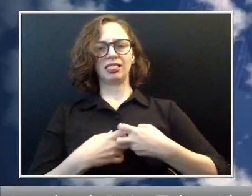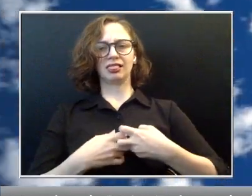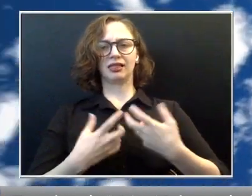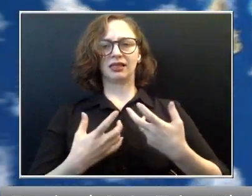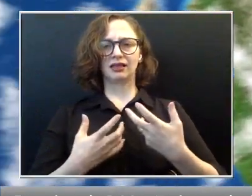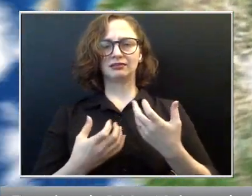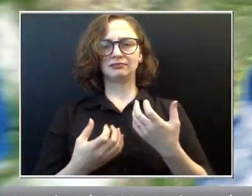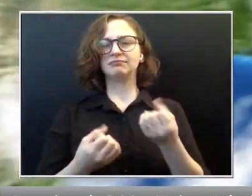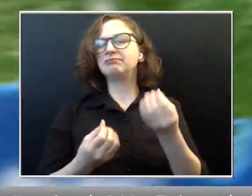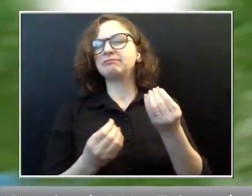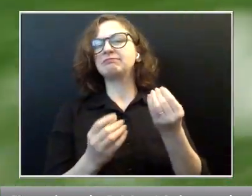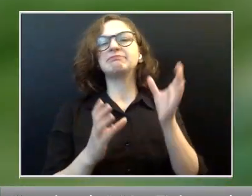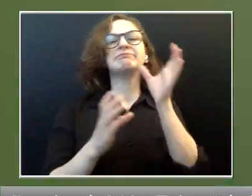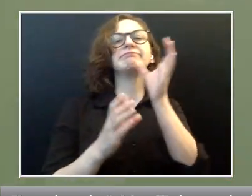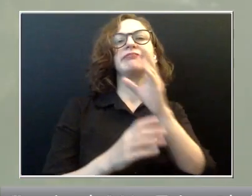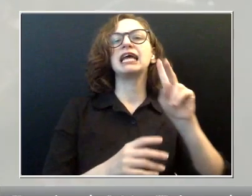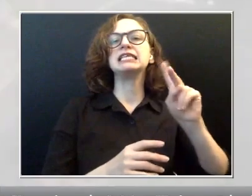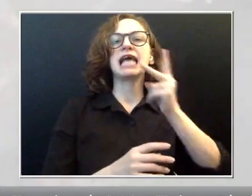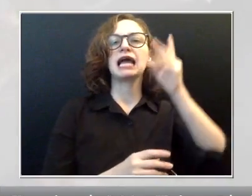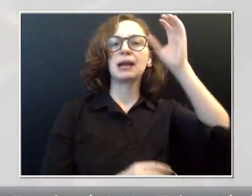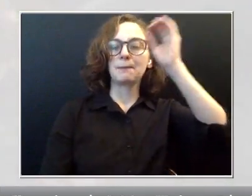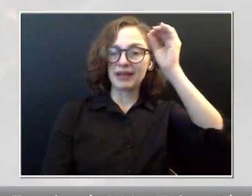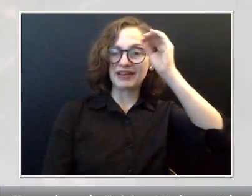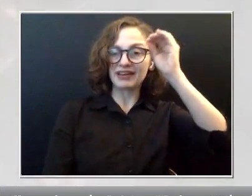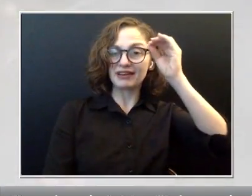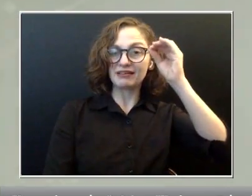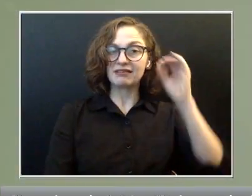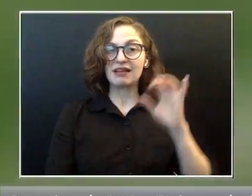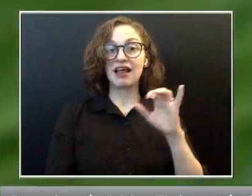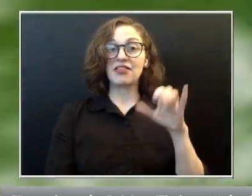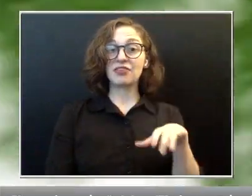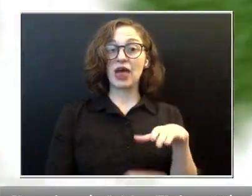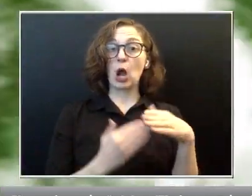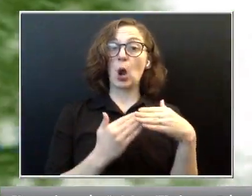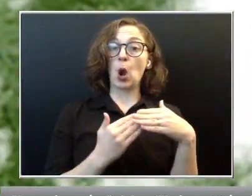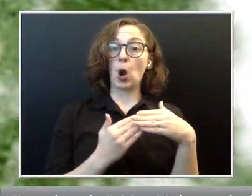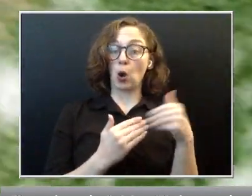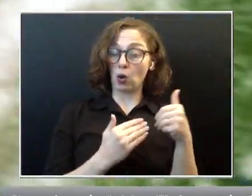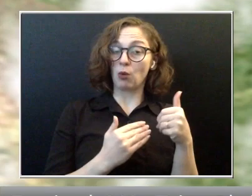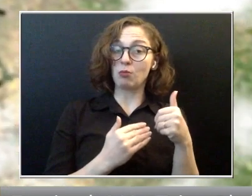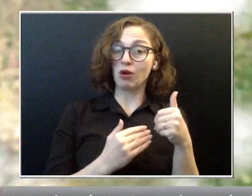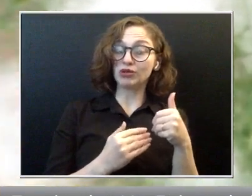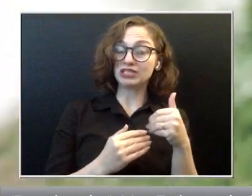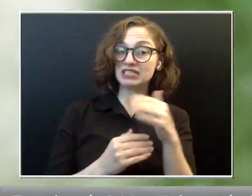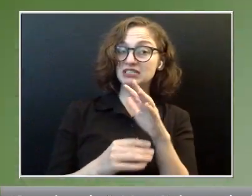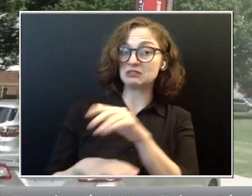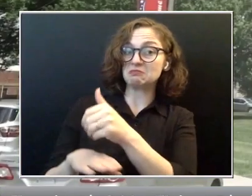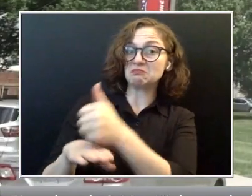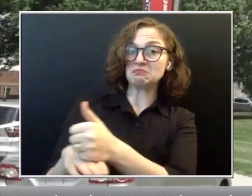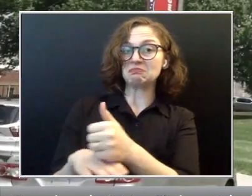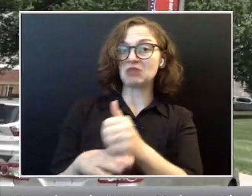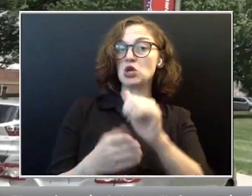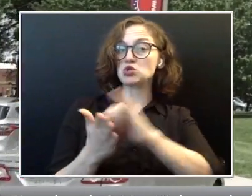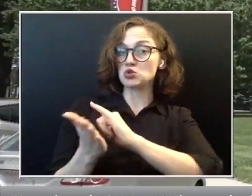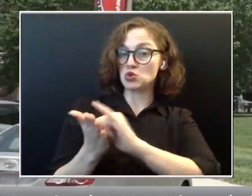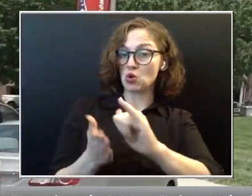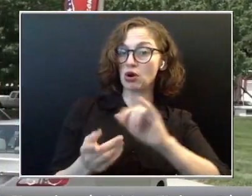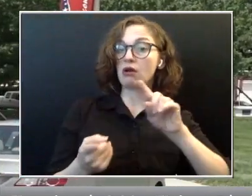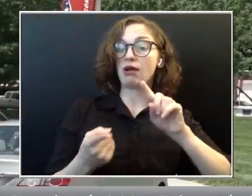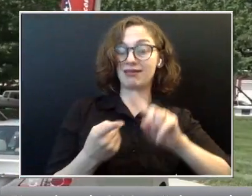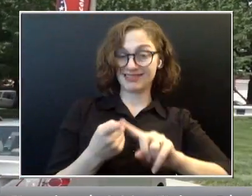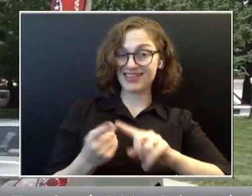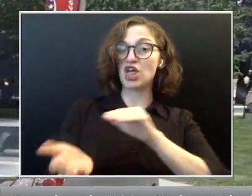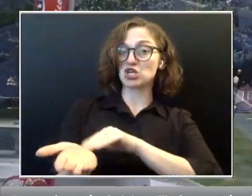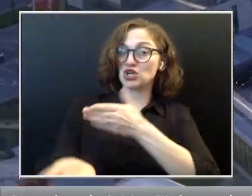That second opinion almost took him to New York, until a doctor in New York said Rick could get help much closer to his home